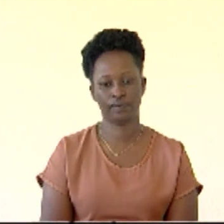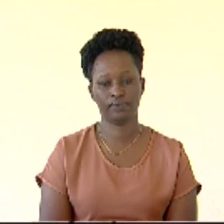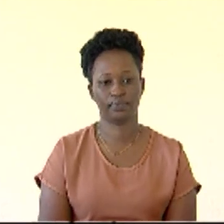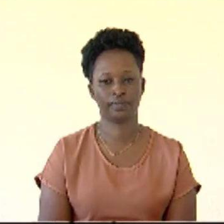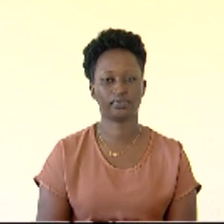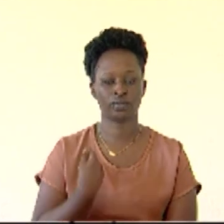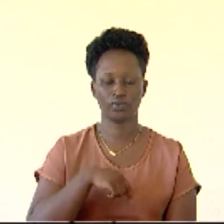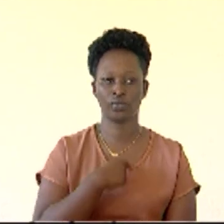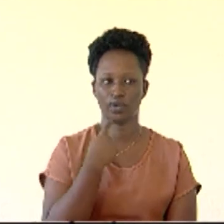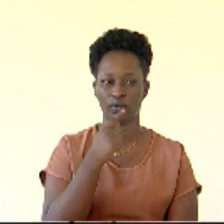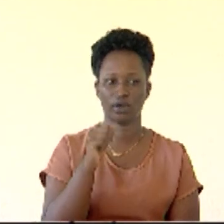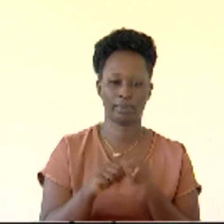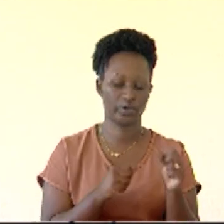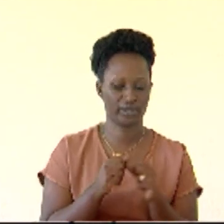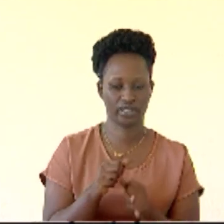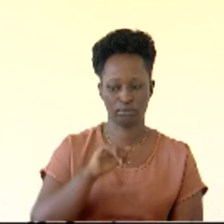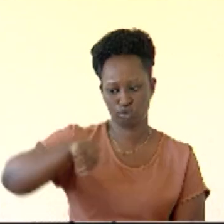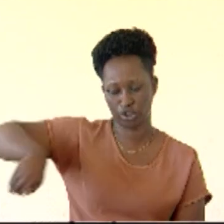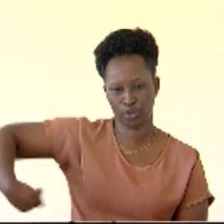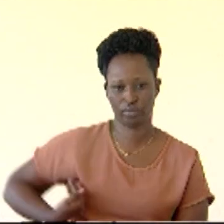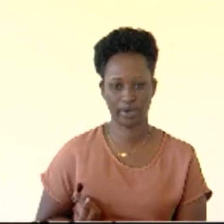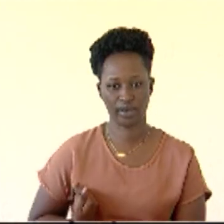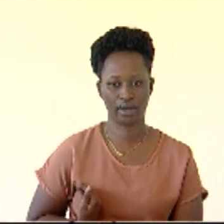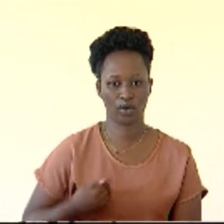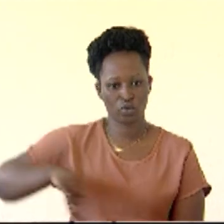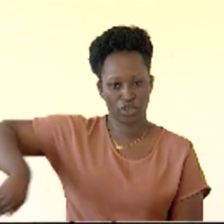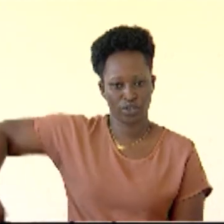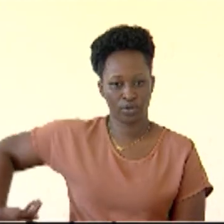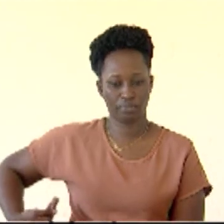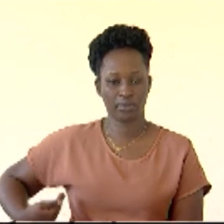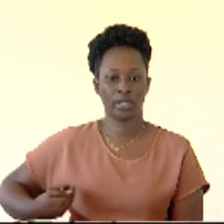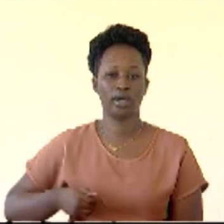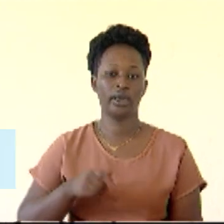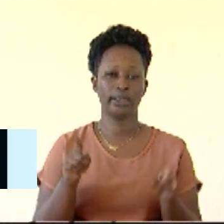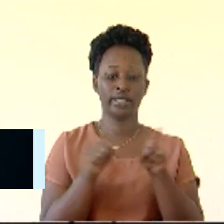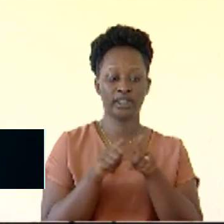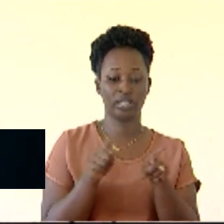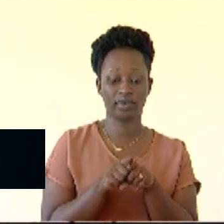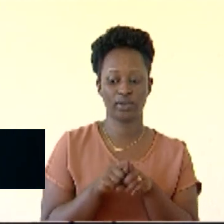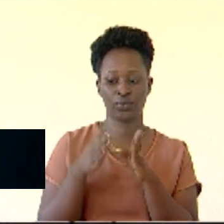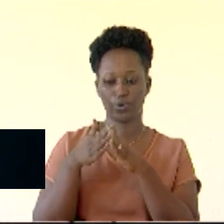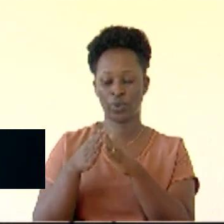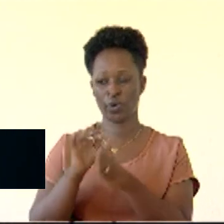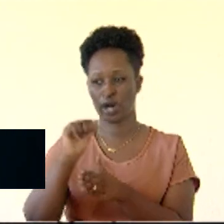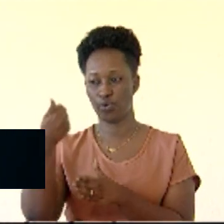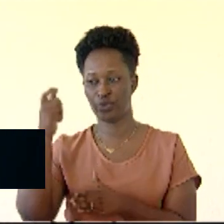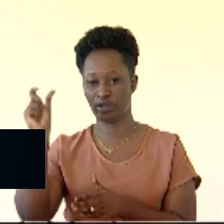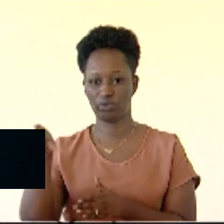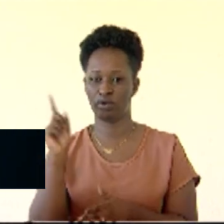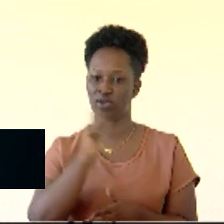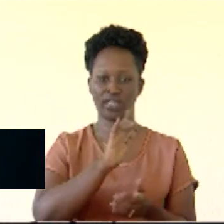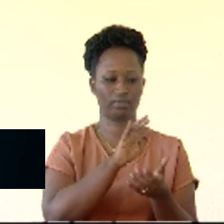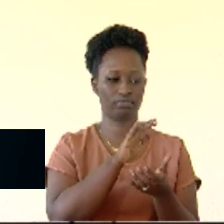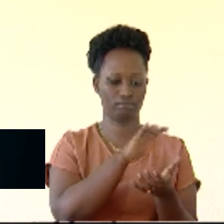Talk about adultery. Having sex outside a wedlock.